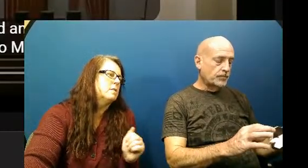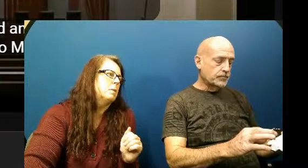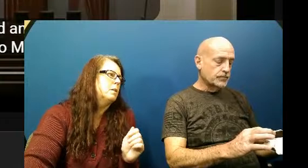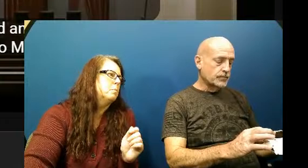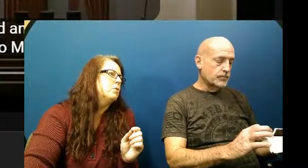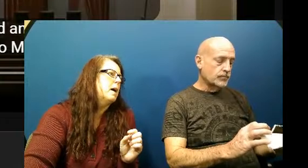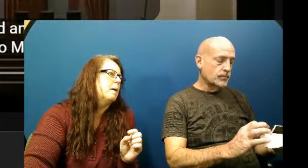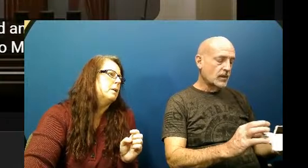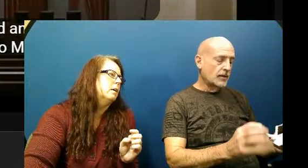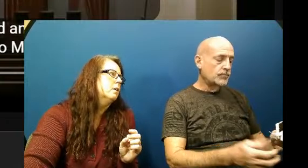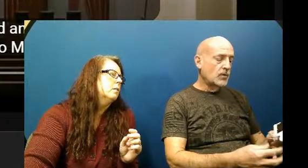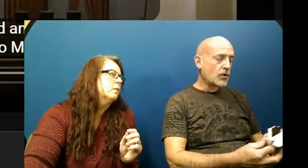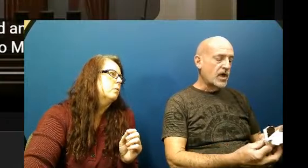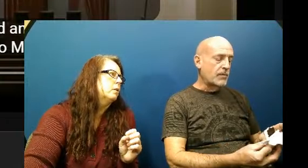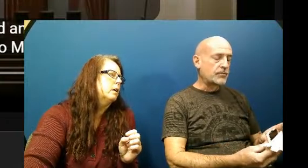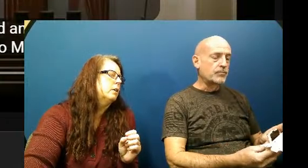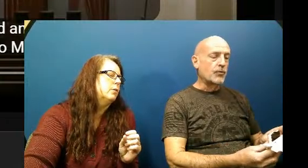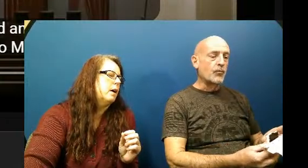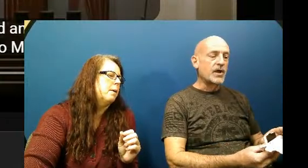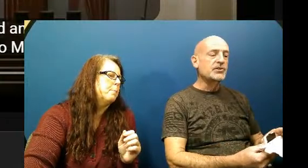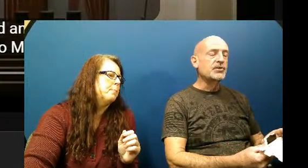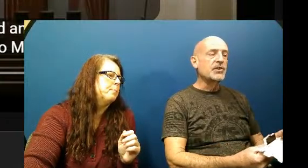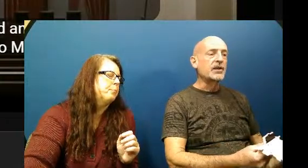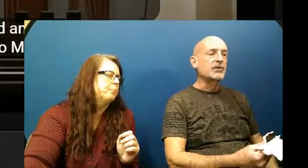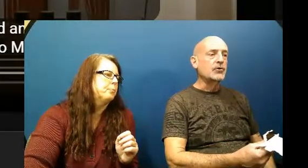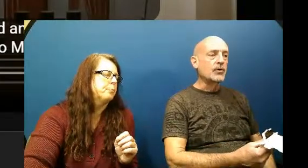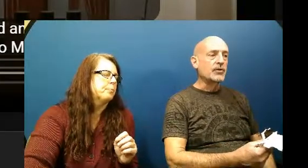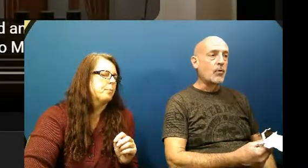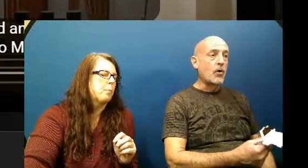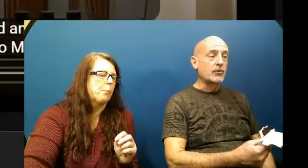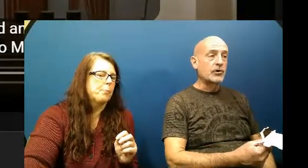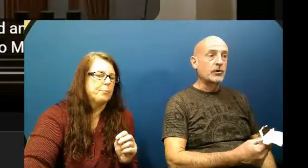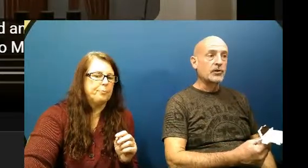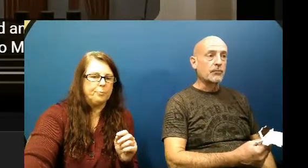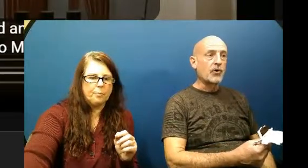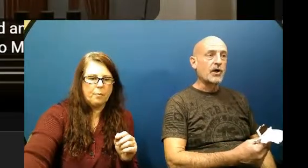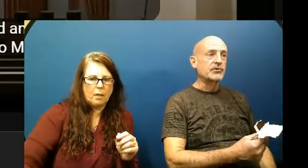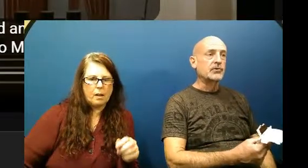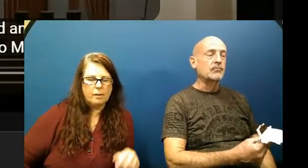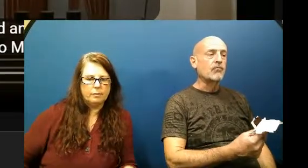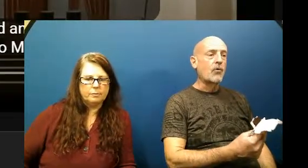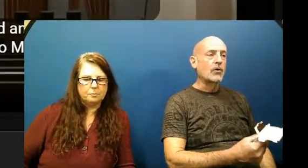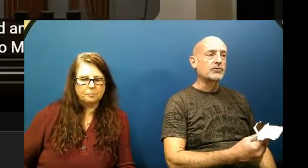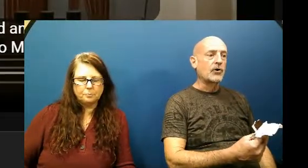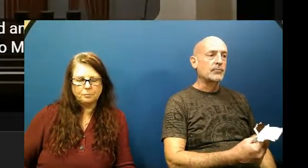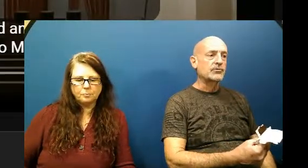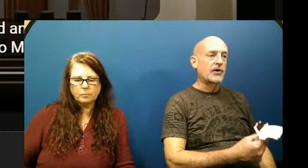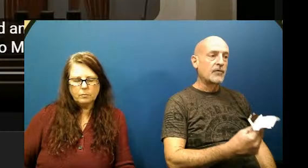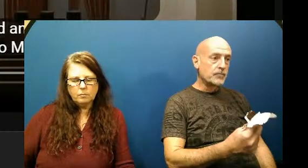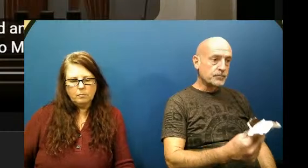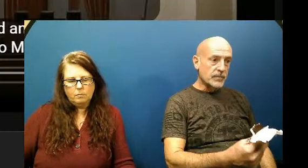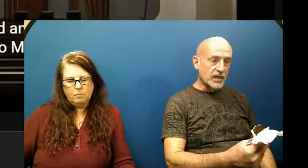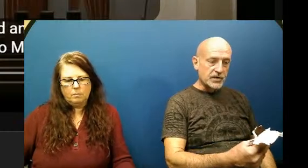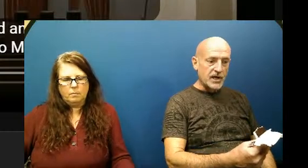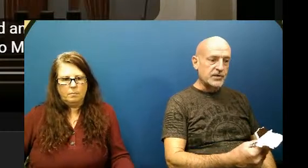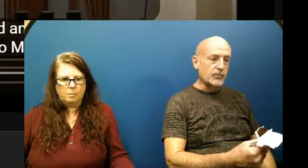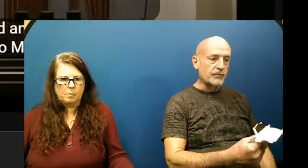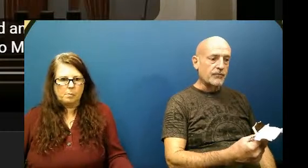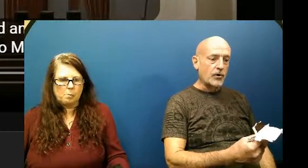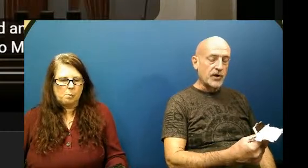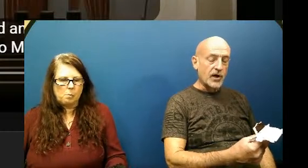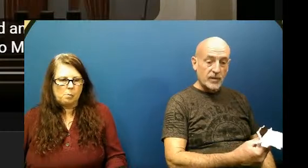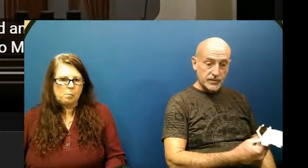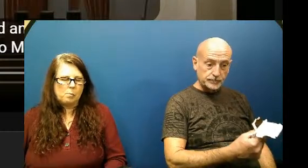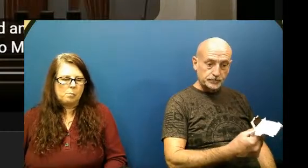That doesn't make them too happy. Okay, but the reason they can do what they want, particularly the president, in terms of engaging